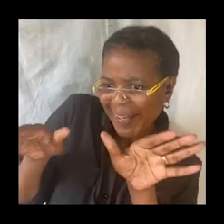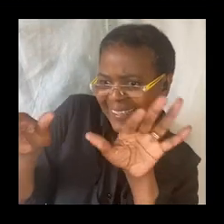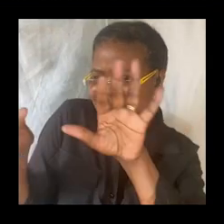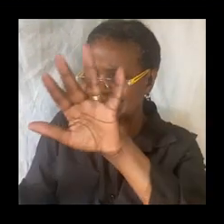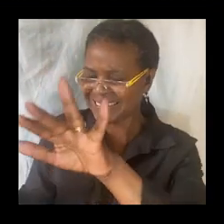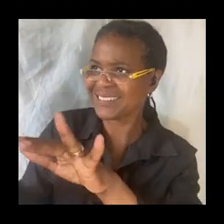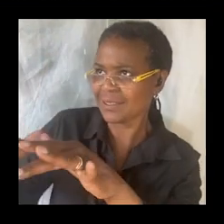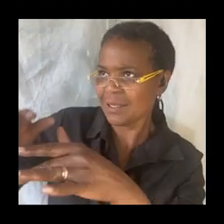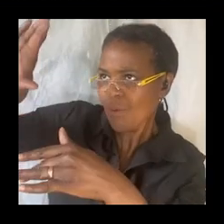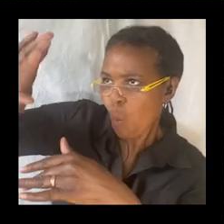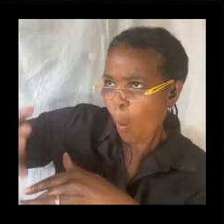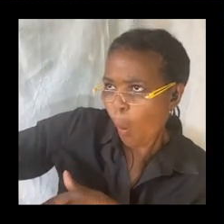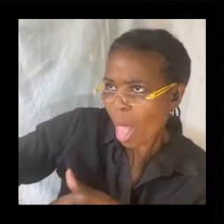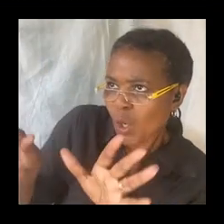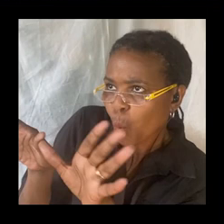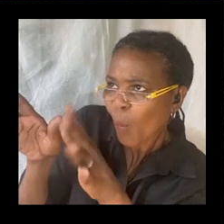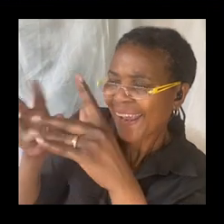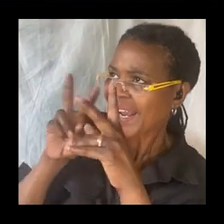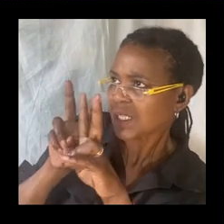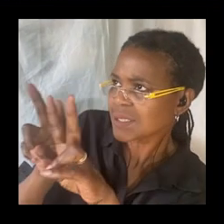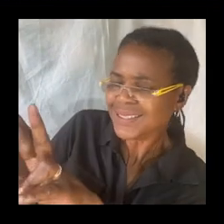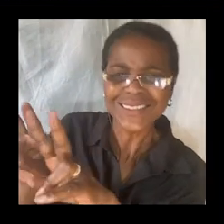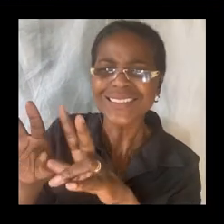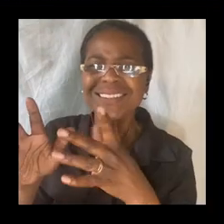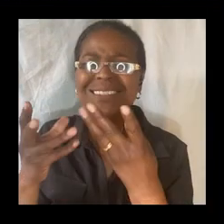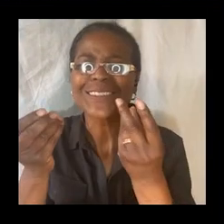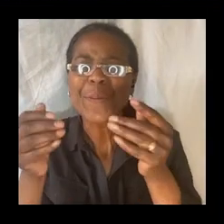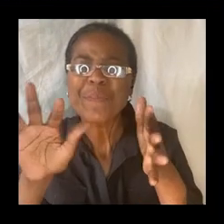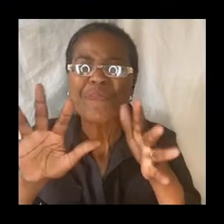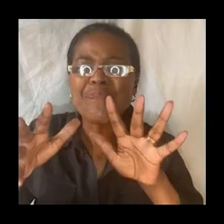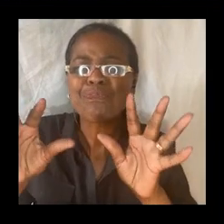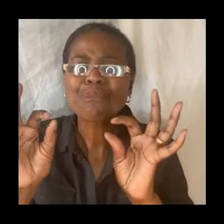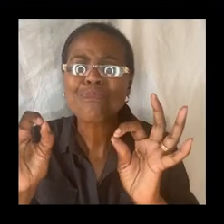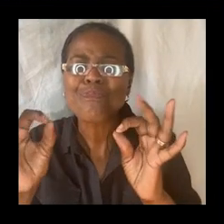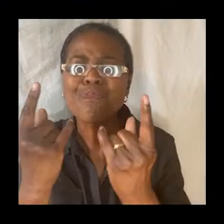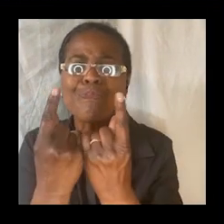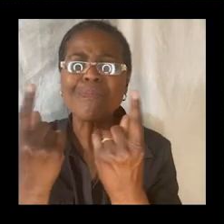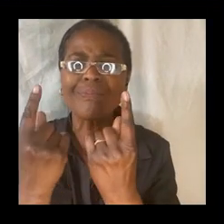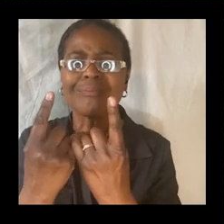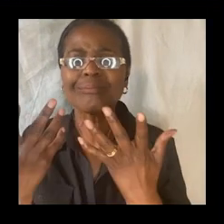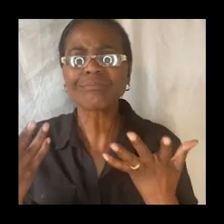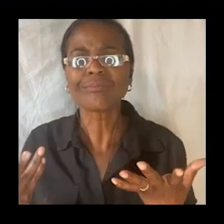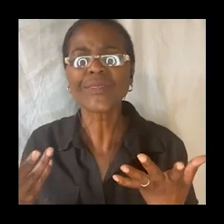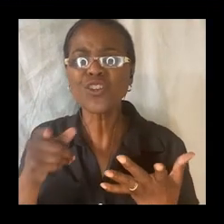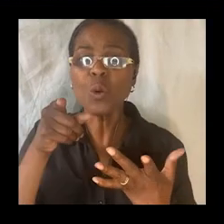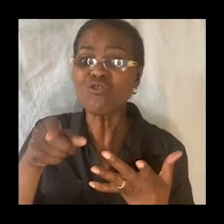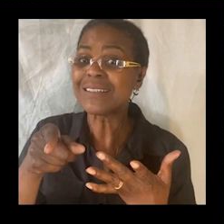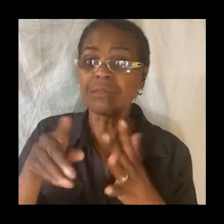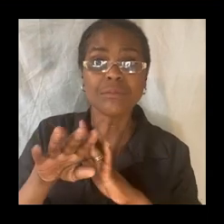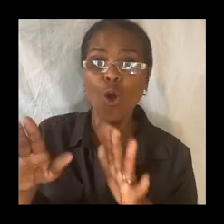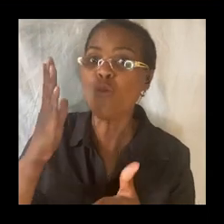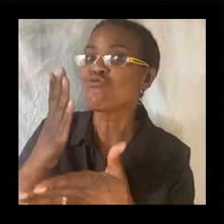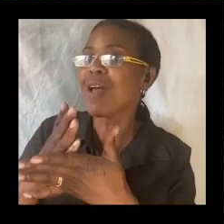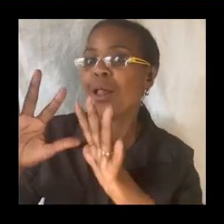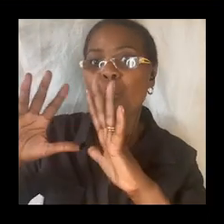has lightness or has wings pressed into the, you know, the walls or into the surface of the painting. So